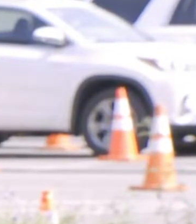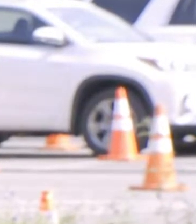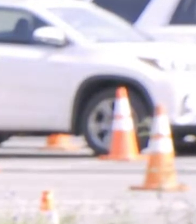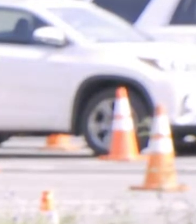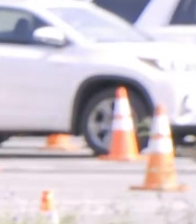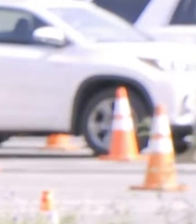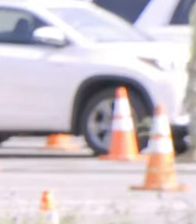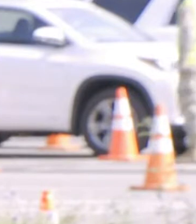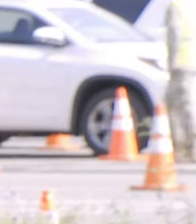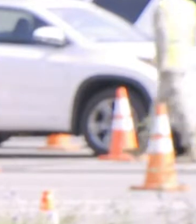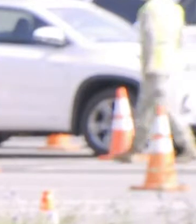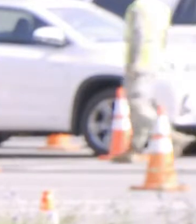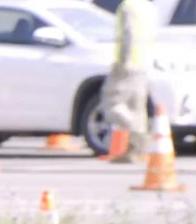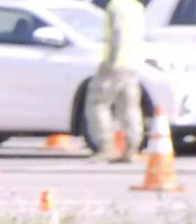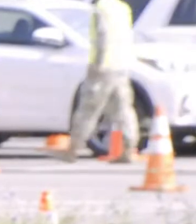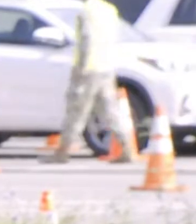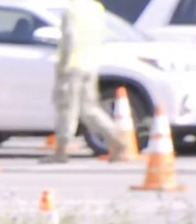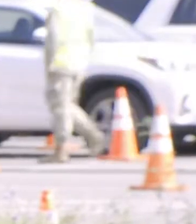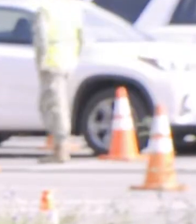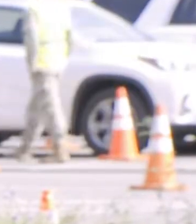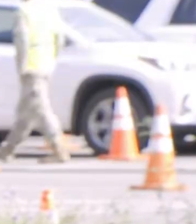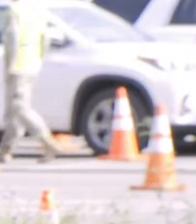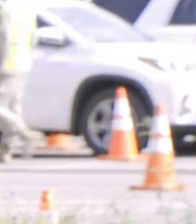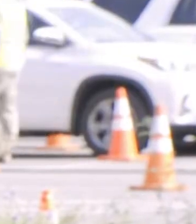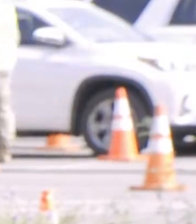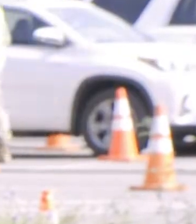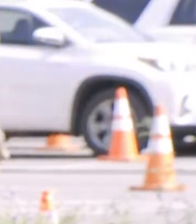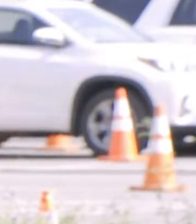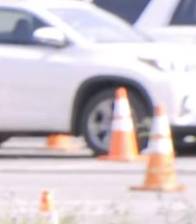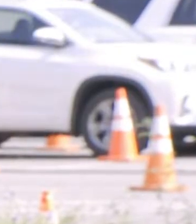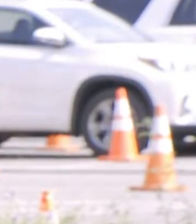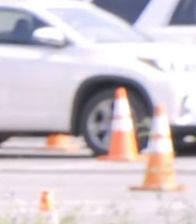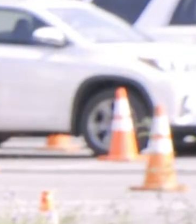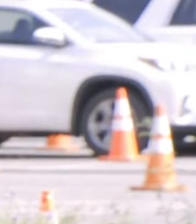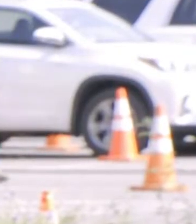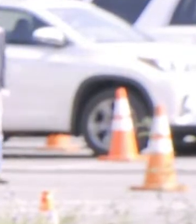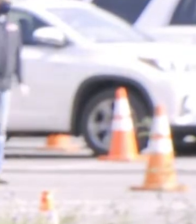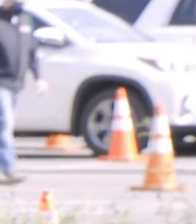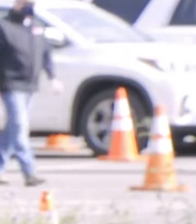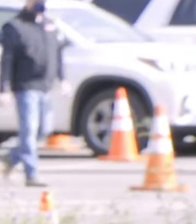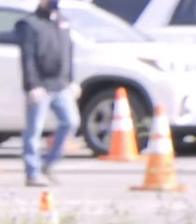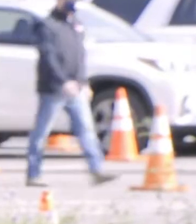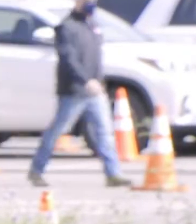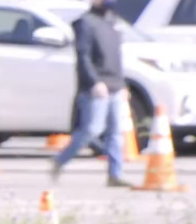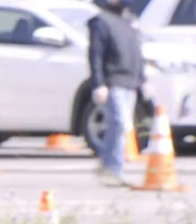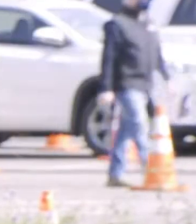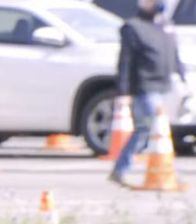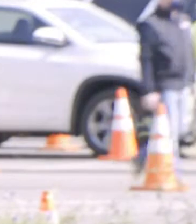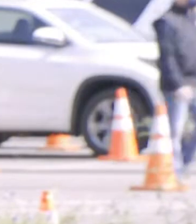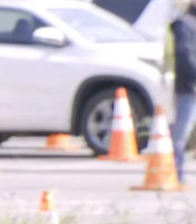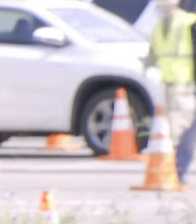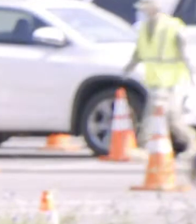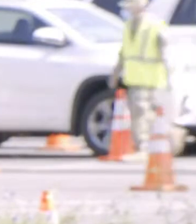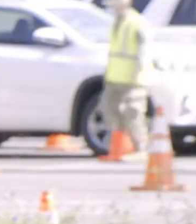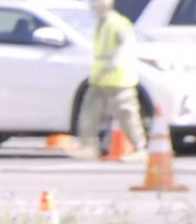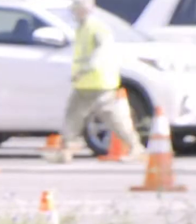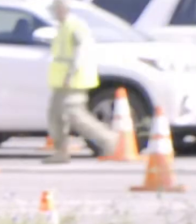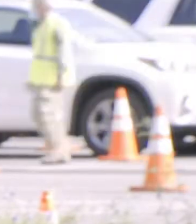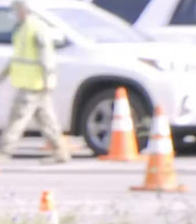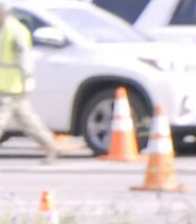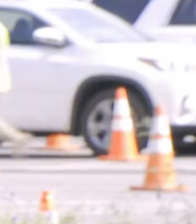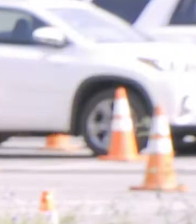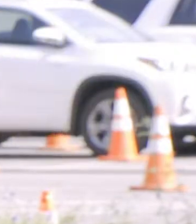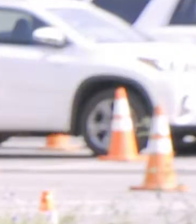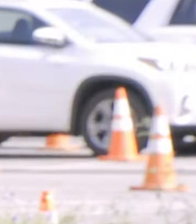federal vaccination center is opening here on the campus of Cal State LA, a public university in